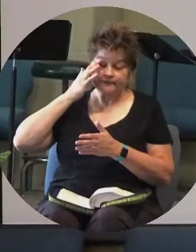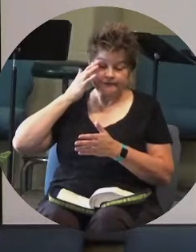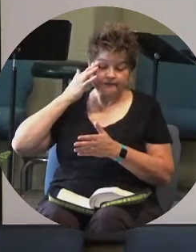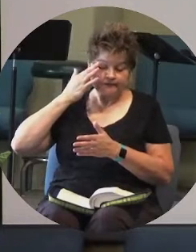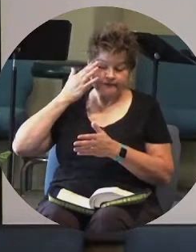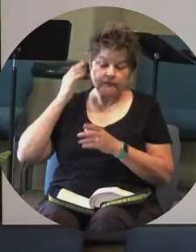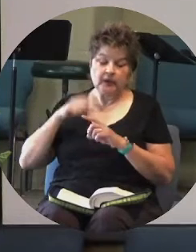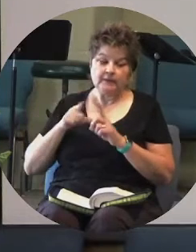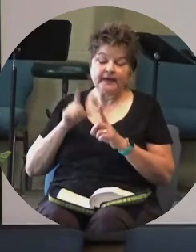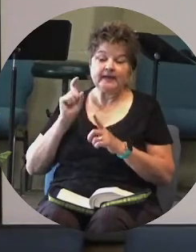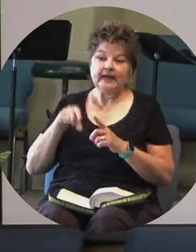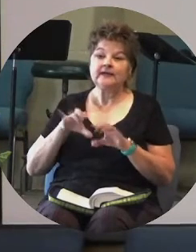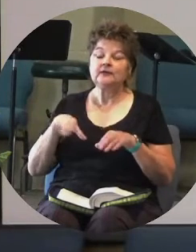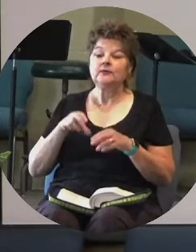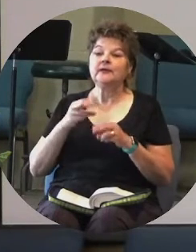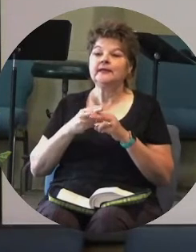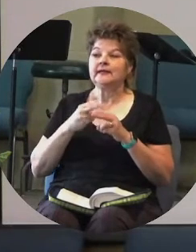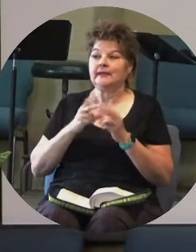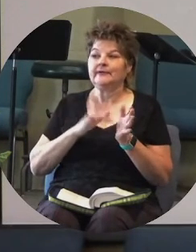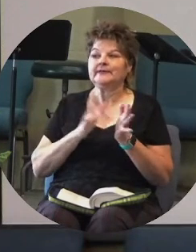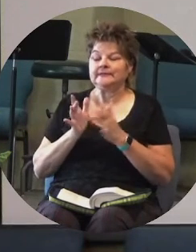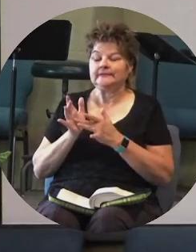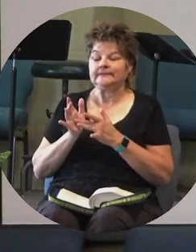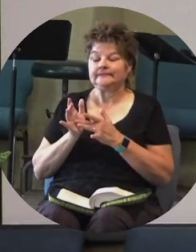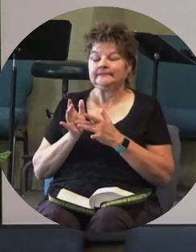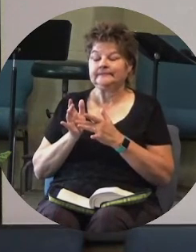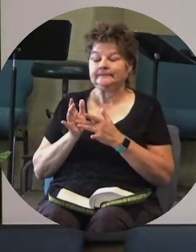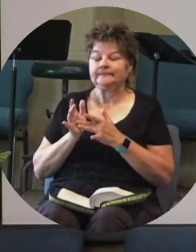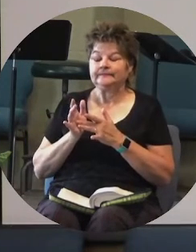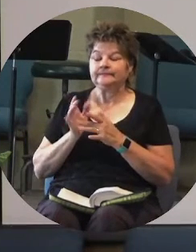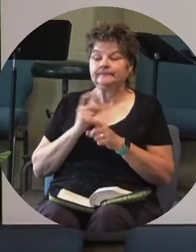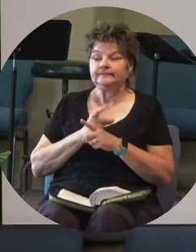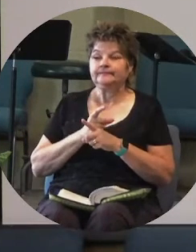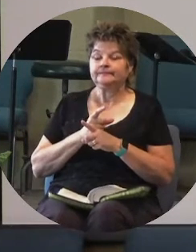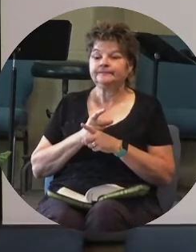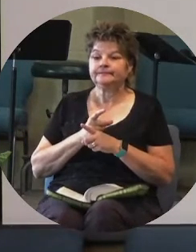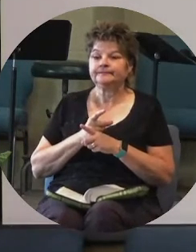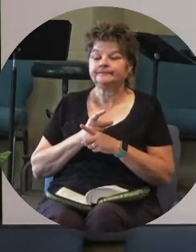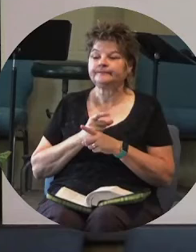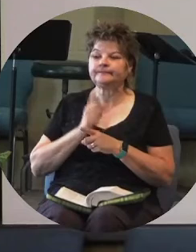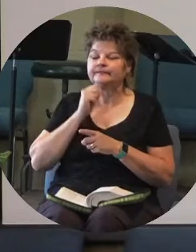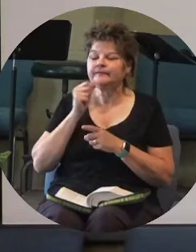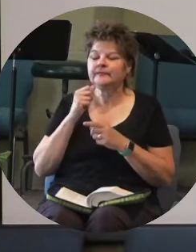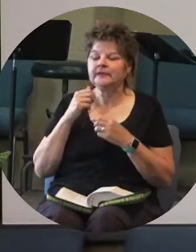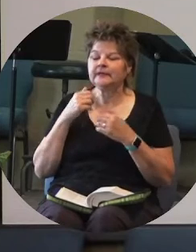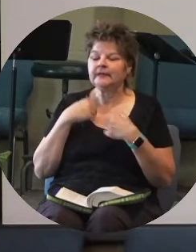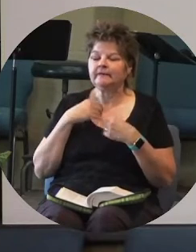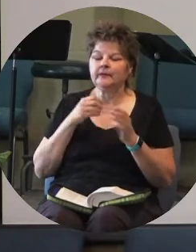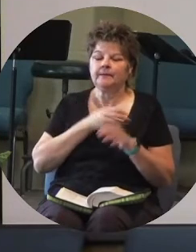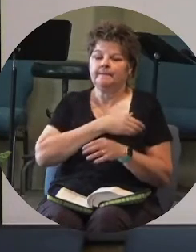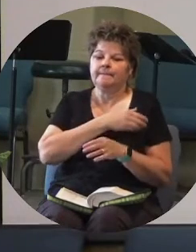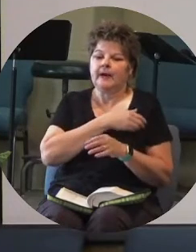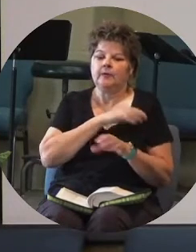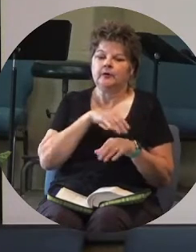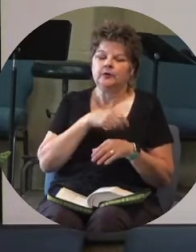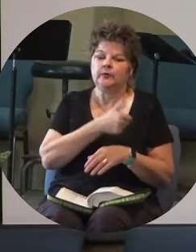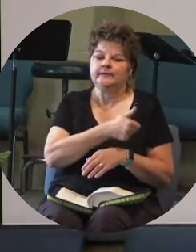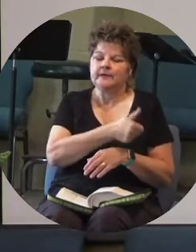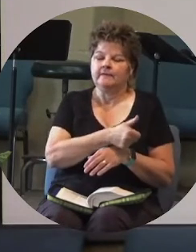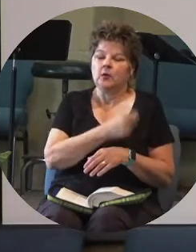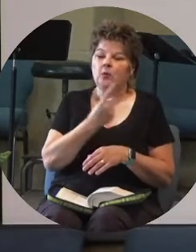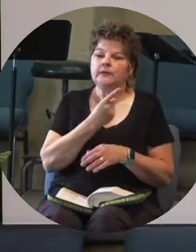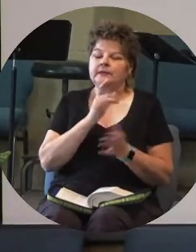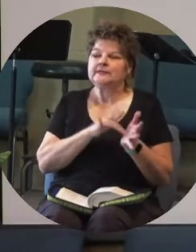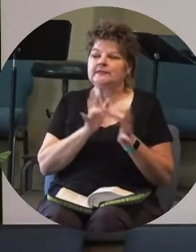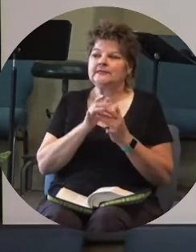But he had to do it in the name of Jesus. Right? He didn't have the power to do it himself. Only Jesus has that